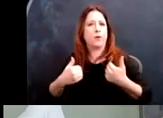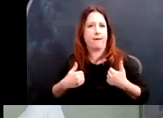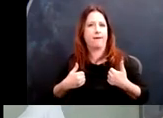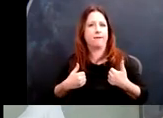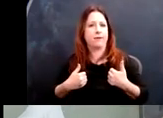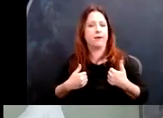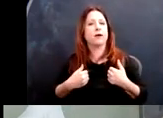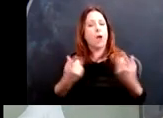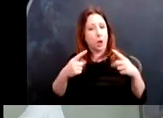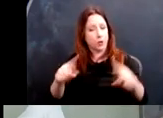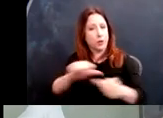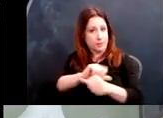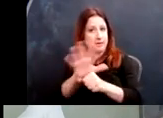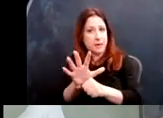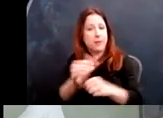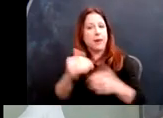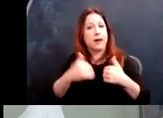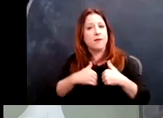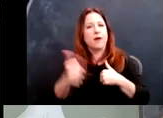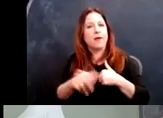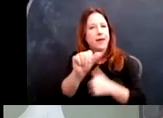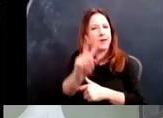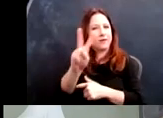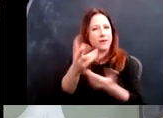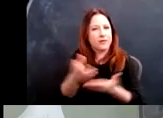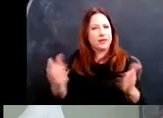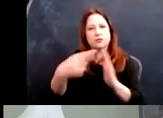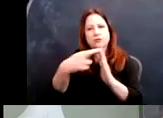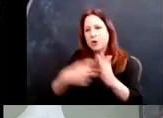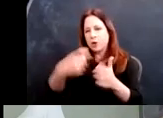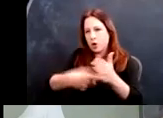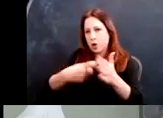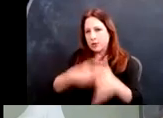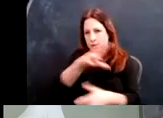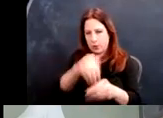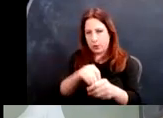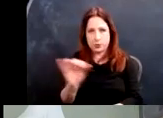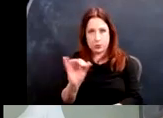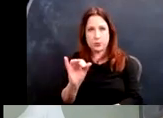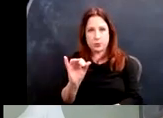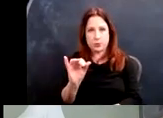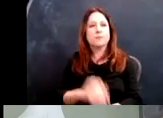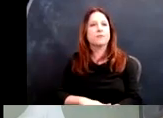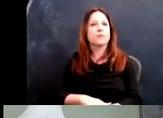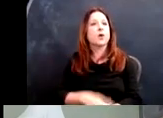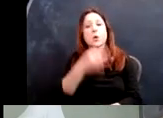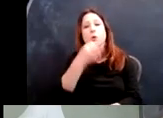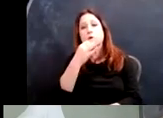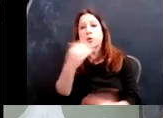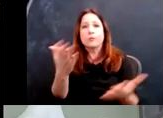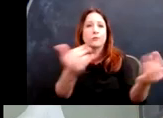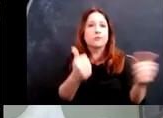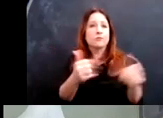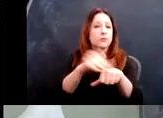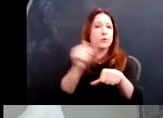the pandemic, audiovisual kind of stuff that you might need and registration costs to cover, so you can do that. We're also opening our call for pilot studies. And please